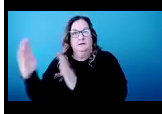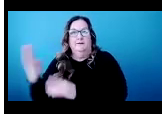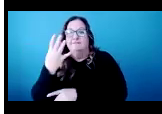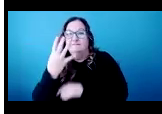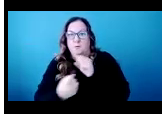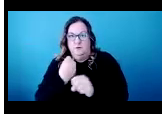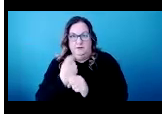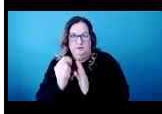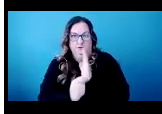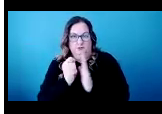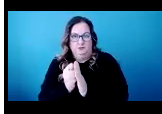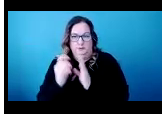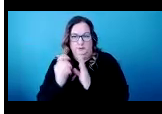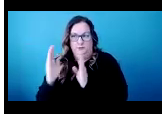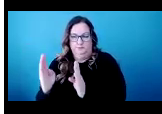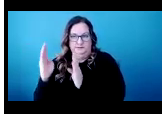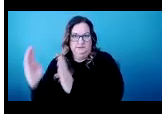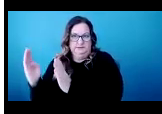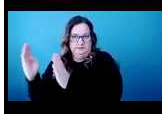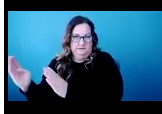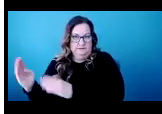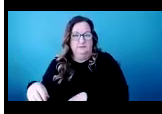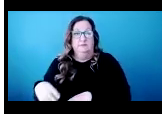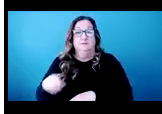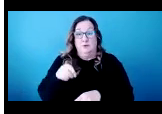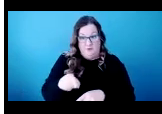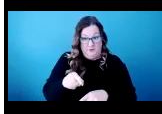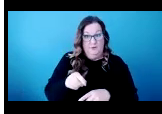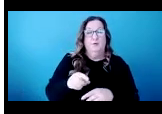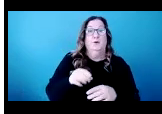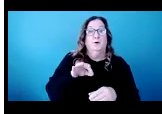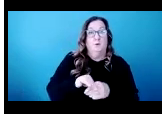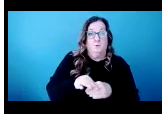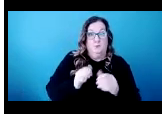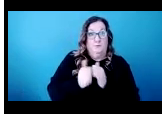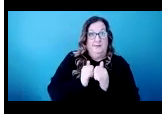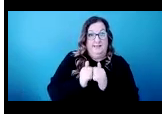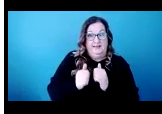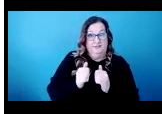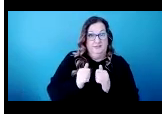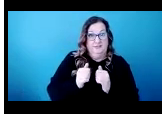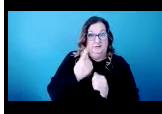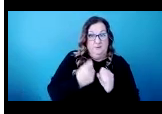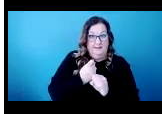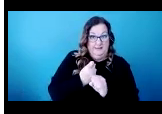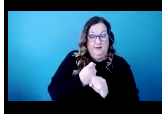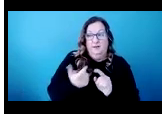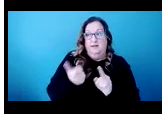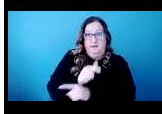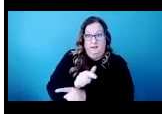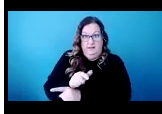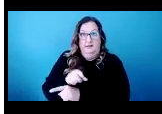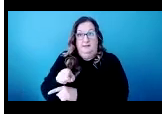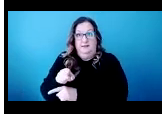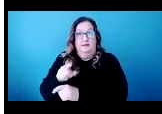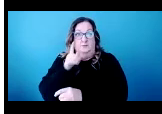of them are running for re-election in 1 year, and then half of them 2 years later, and it just kind of switches back